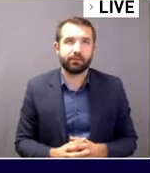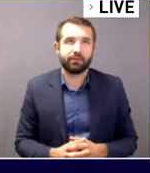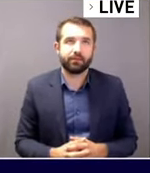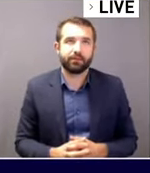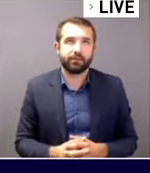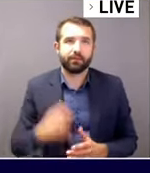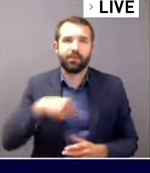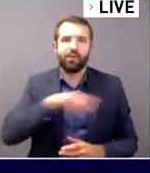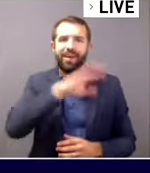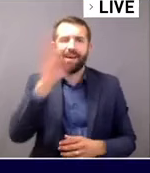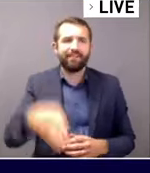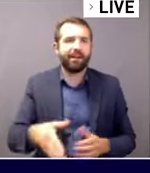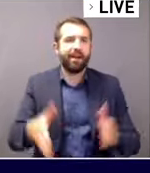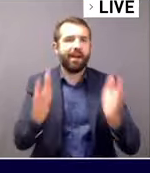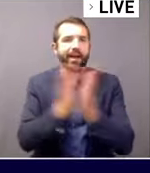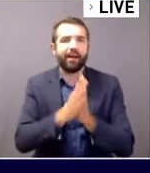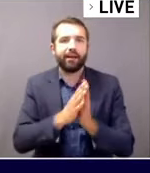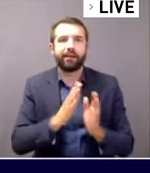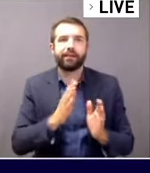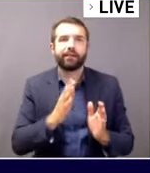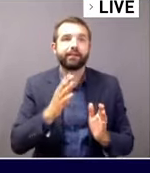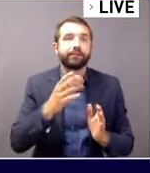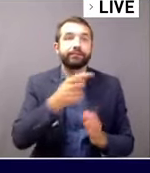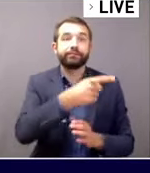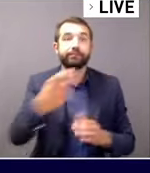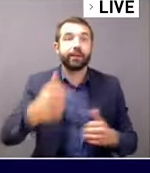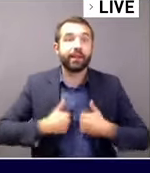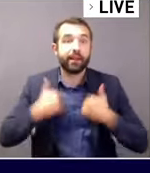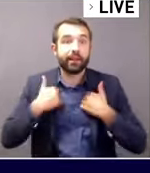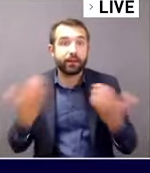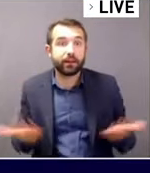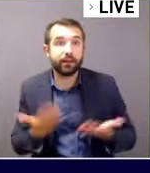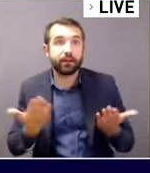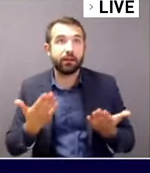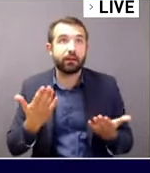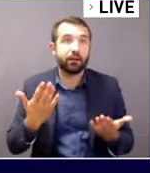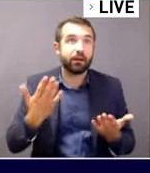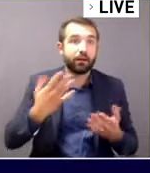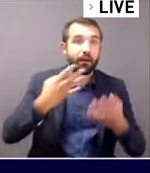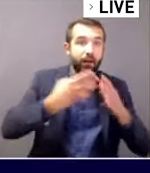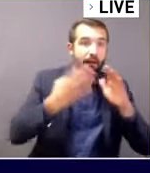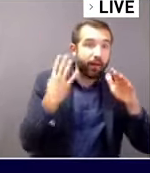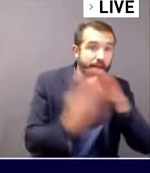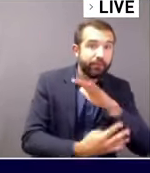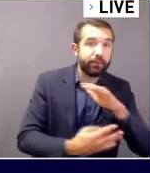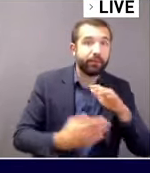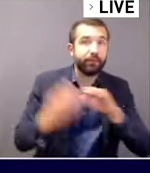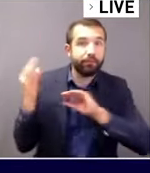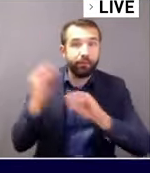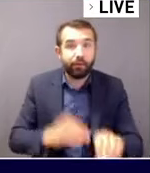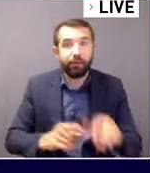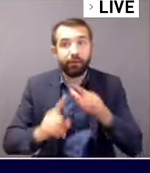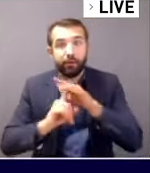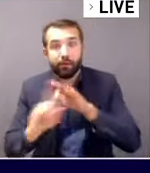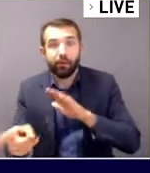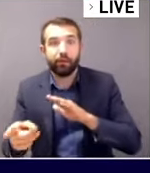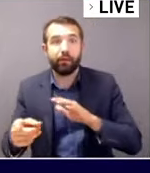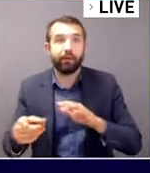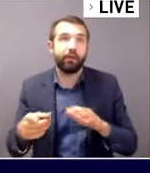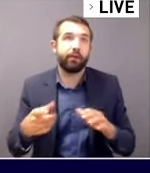your immigration status. And a contact tracer is never gonna ask you for your social security